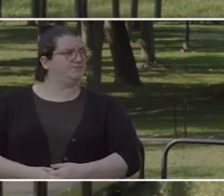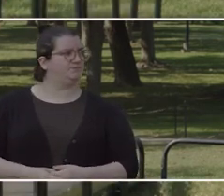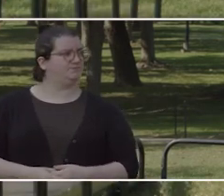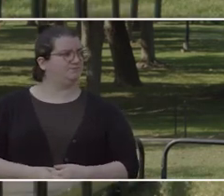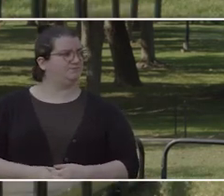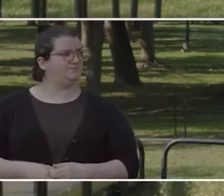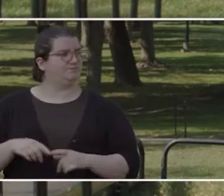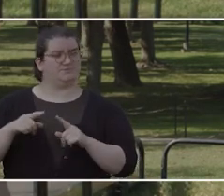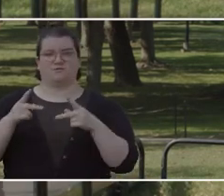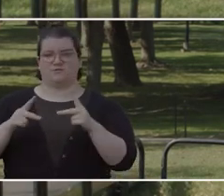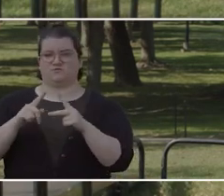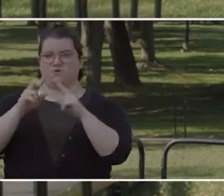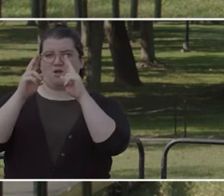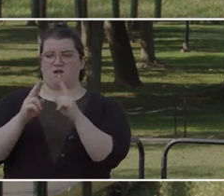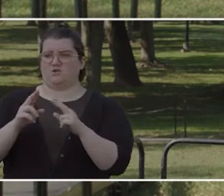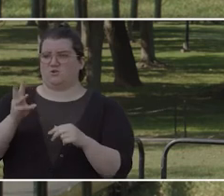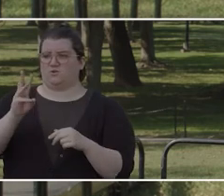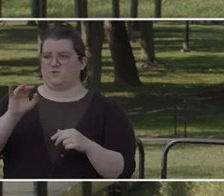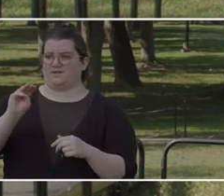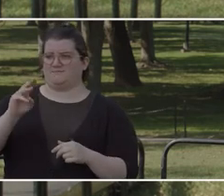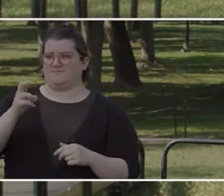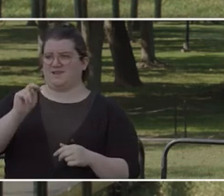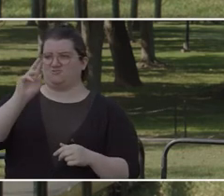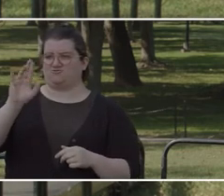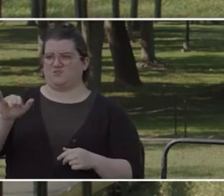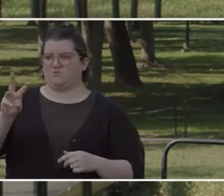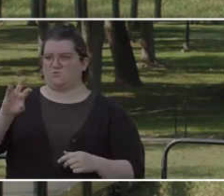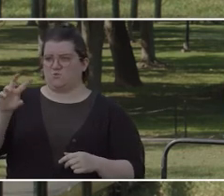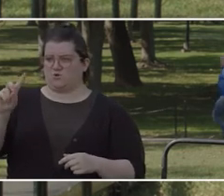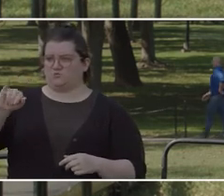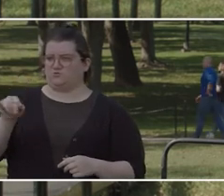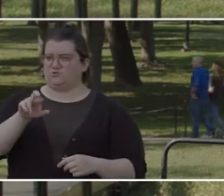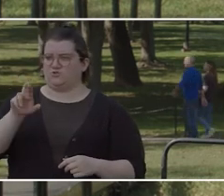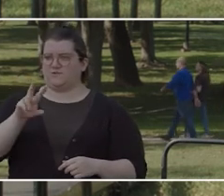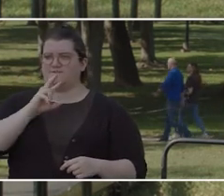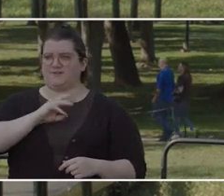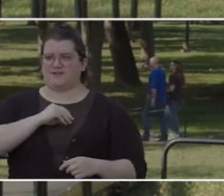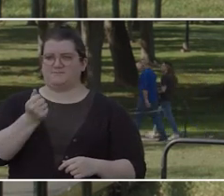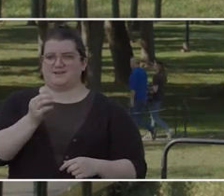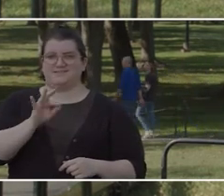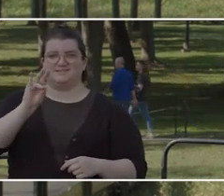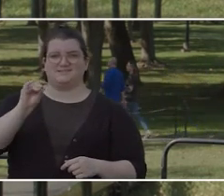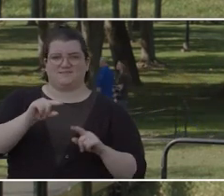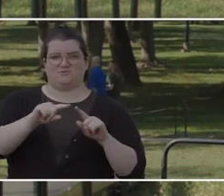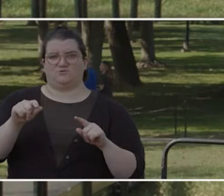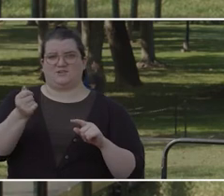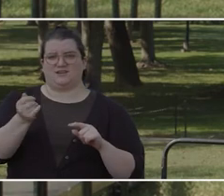It is a privilege to honor William Henry Ward Jr., Vietnam 1970